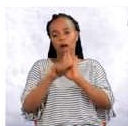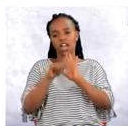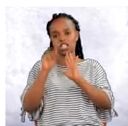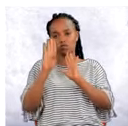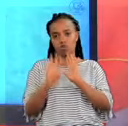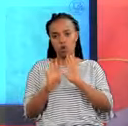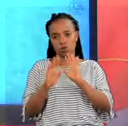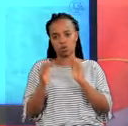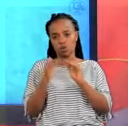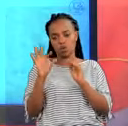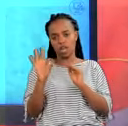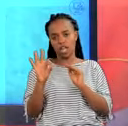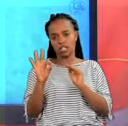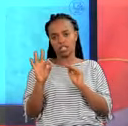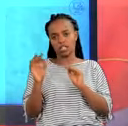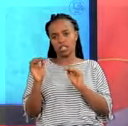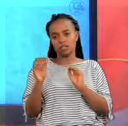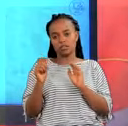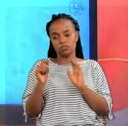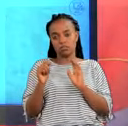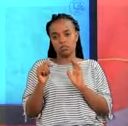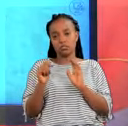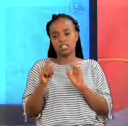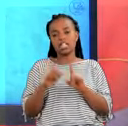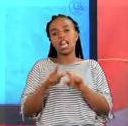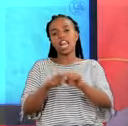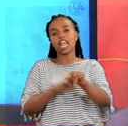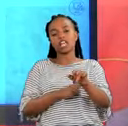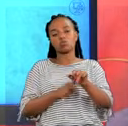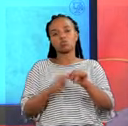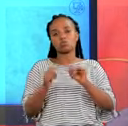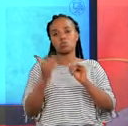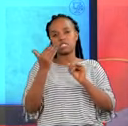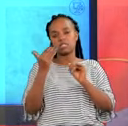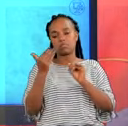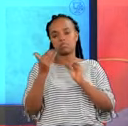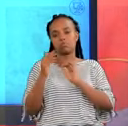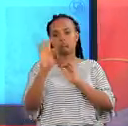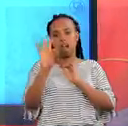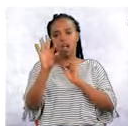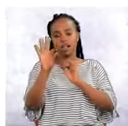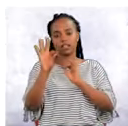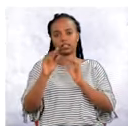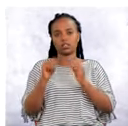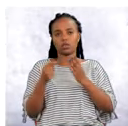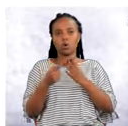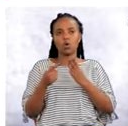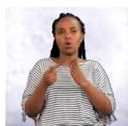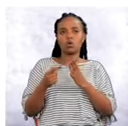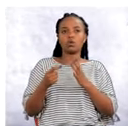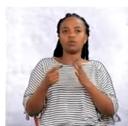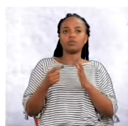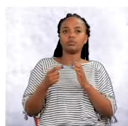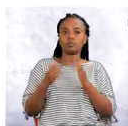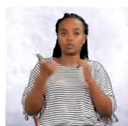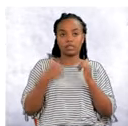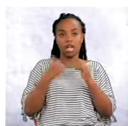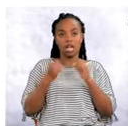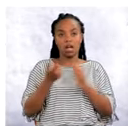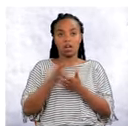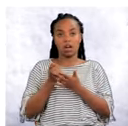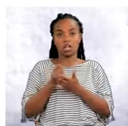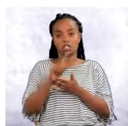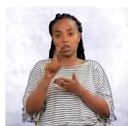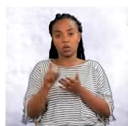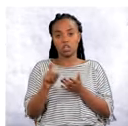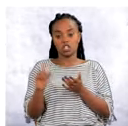It is 9. The length of the same major axis is 9. Therefore, now I can write the equation since